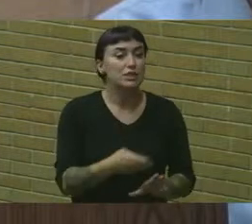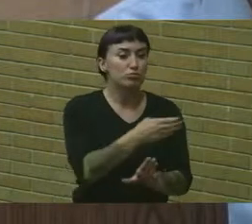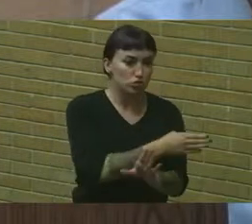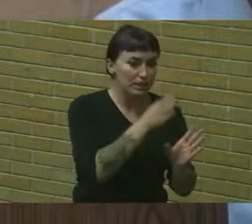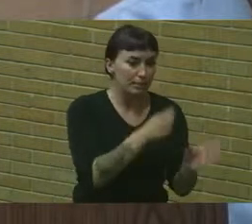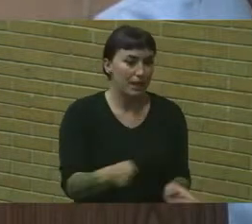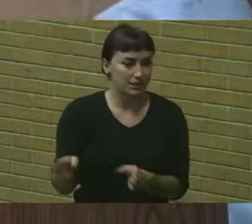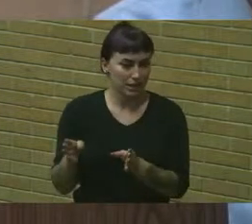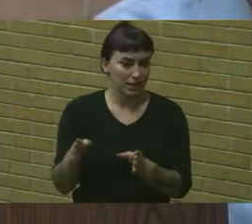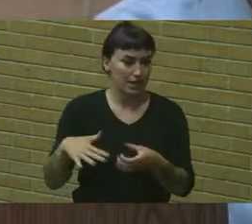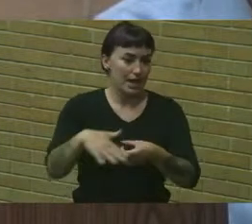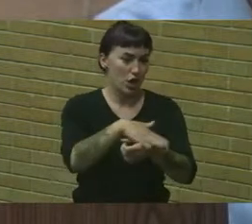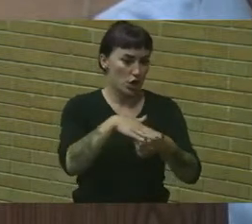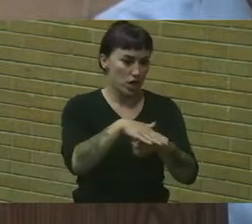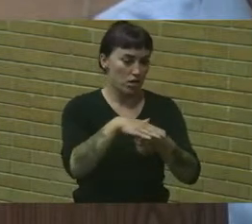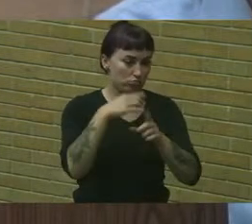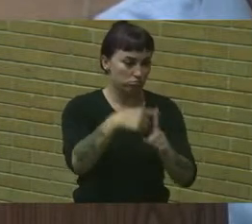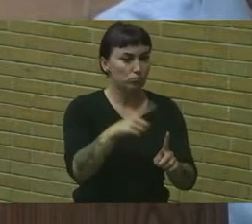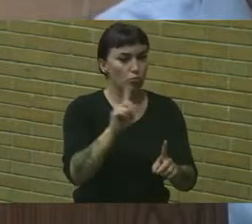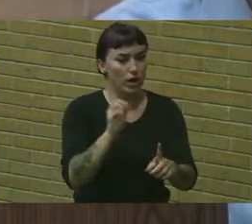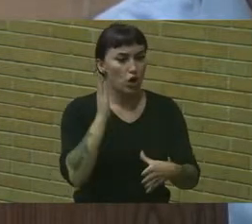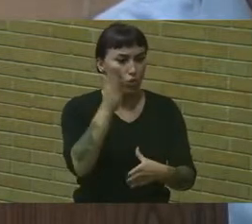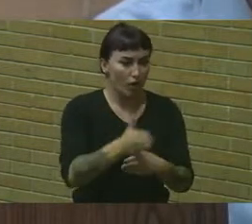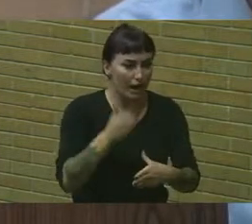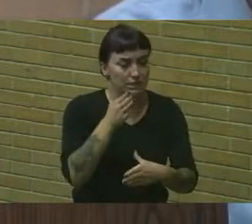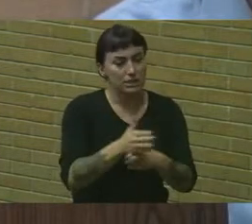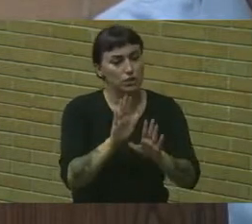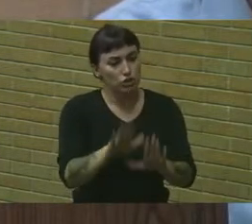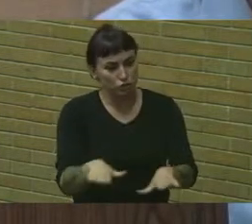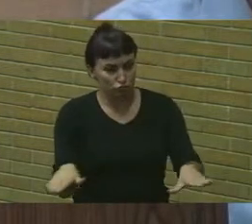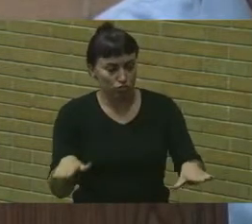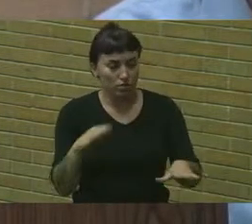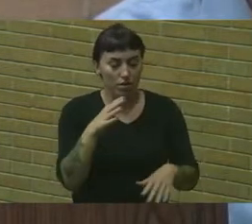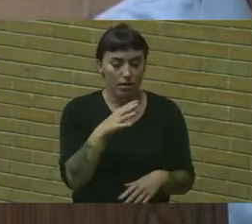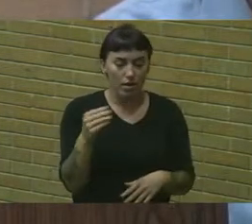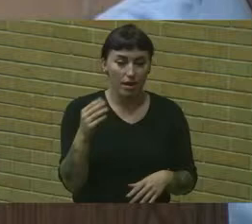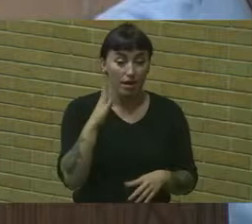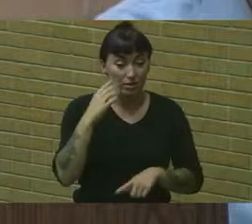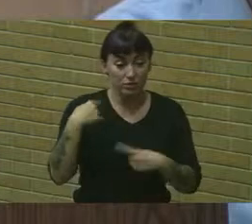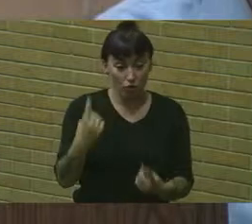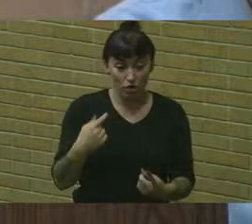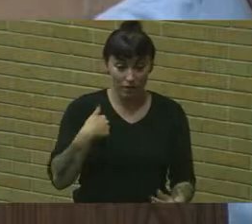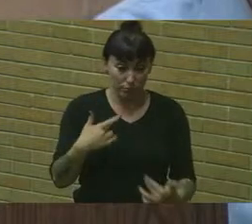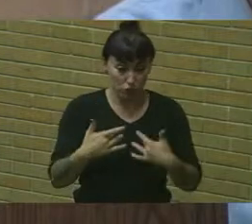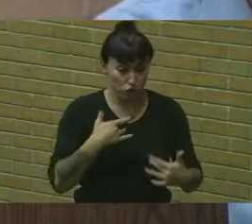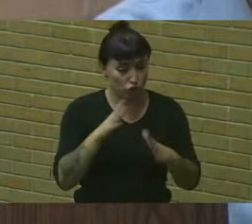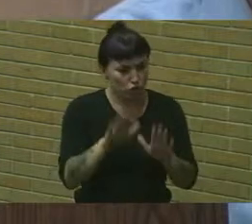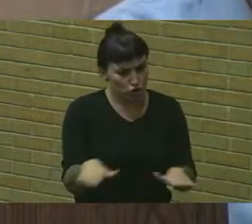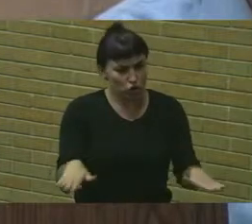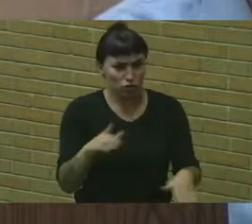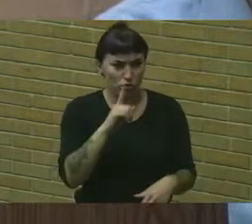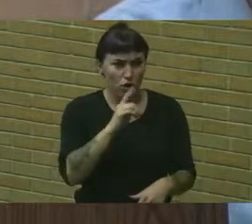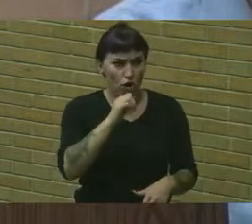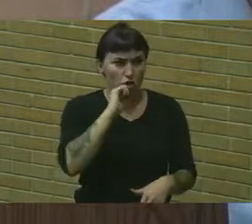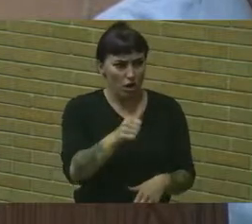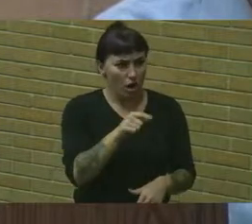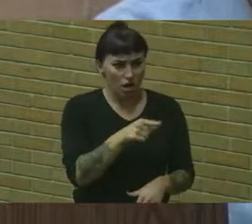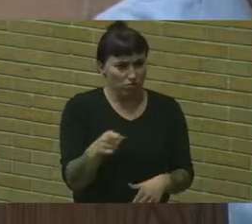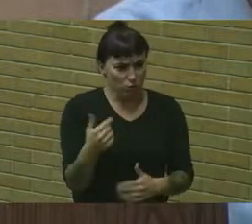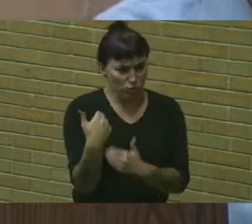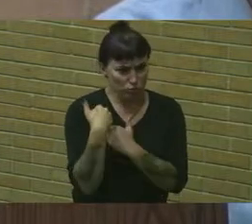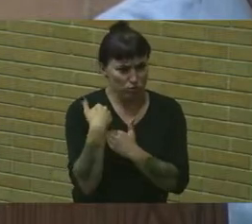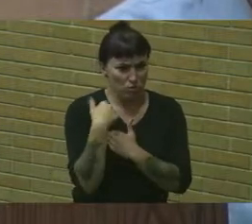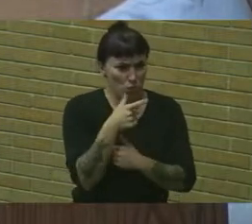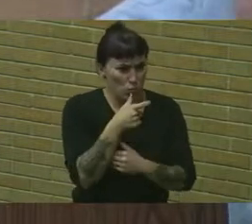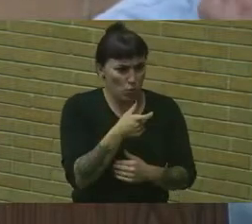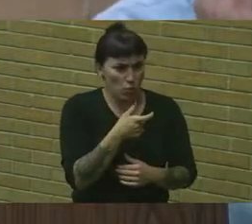premeditated area. They are harassing children. And as far as I'm concerned, children are not the ones responsible